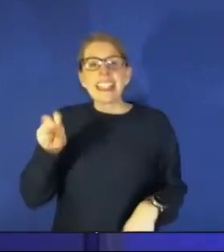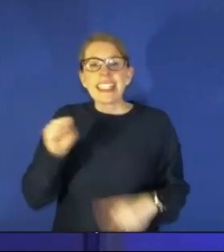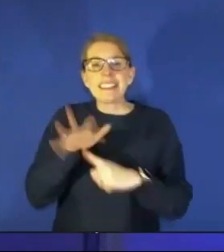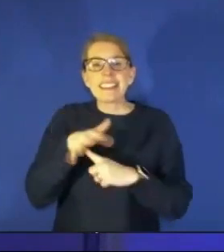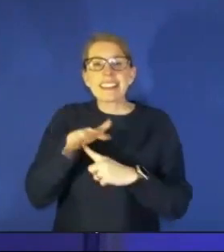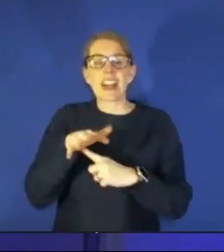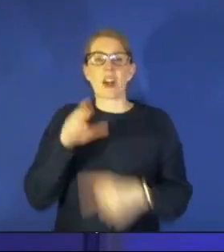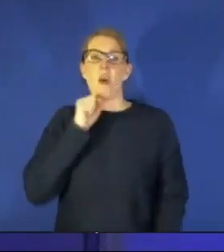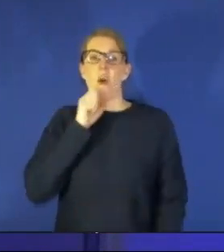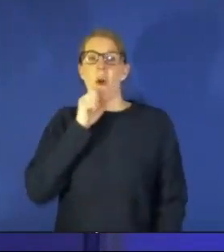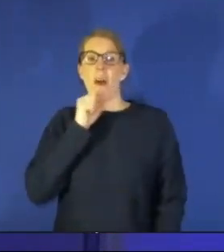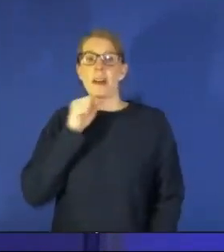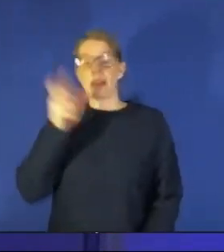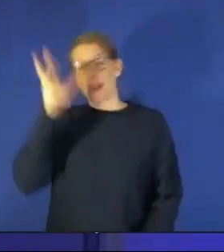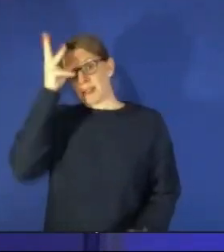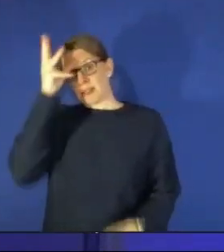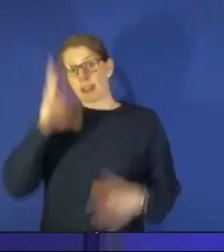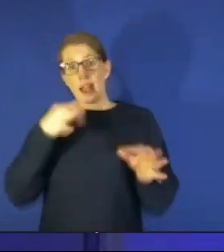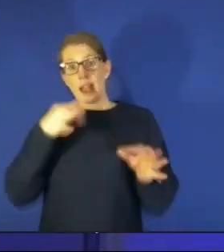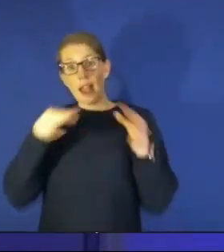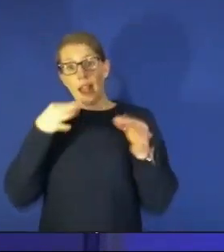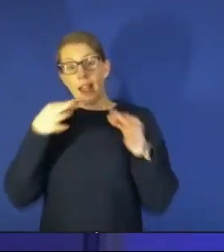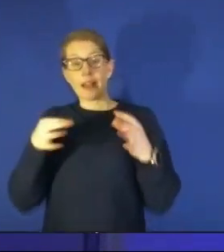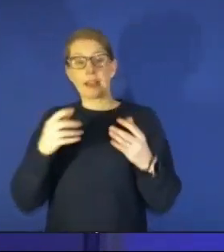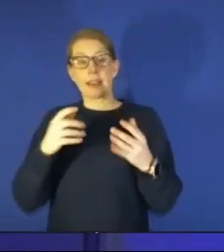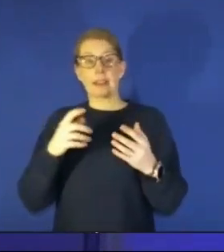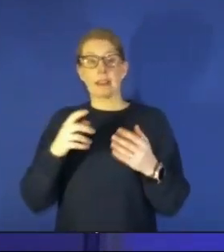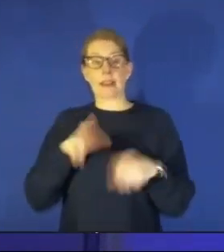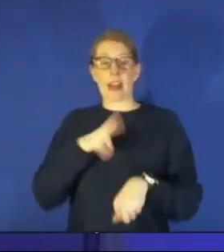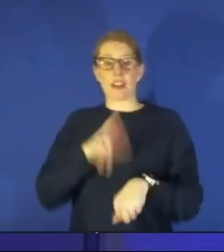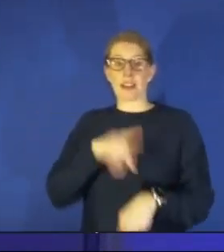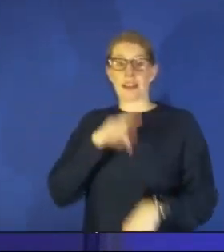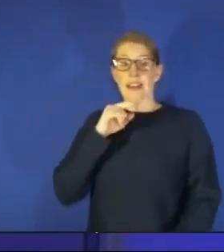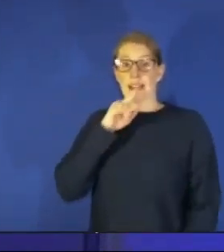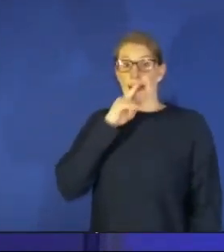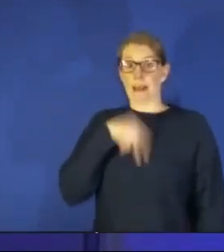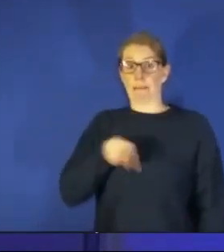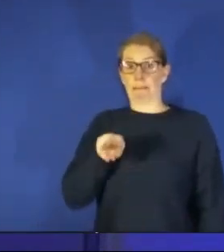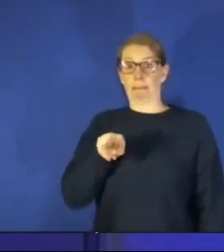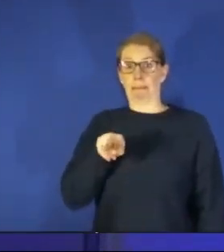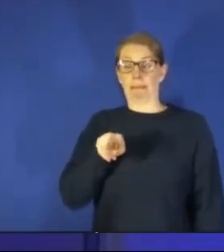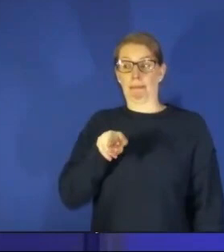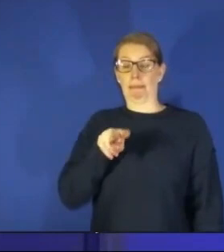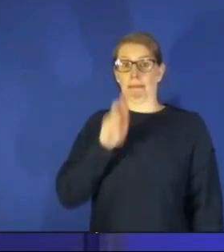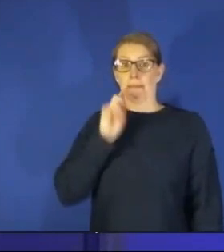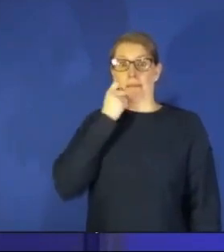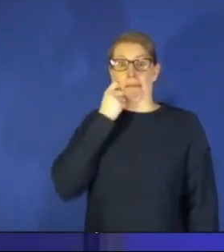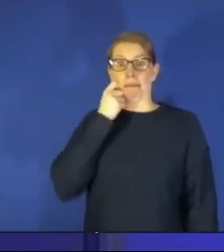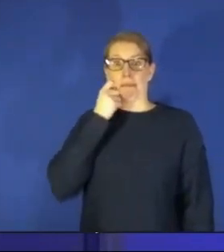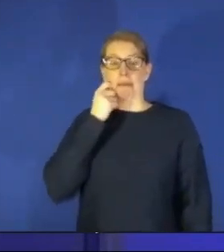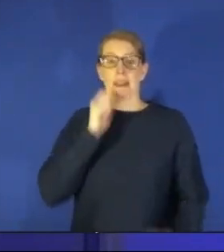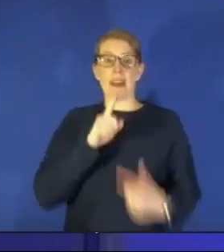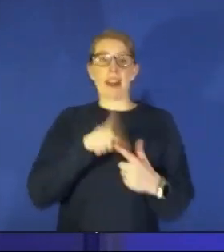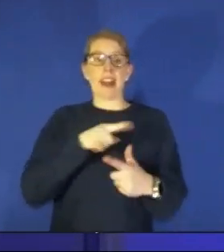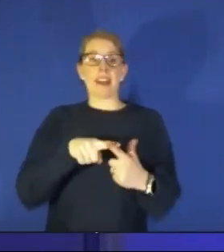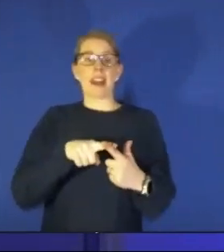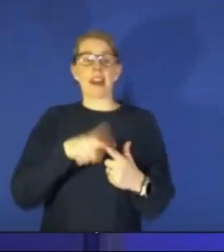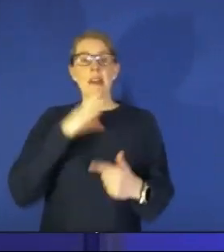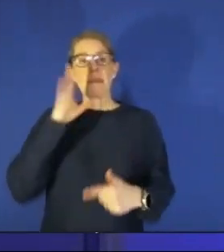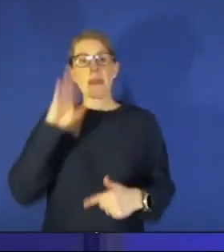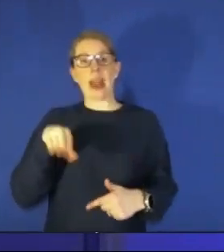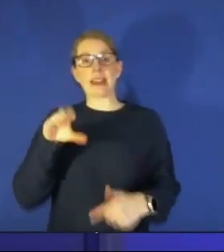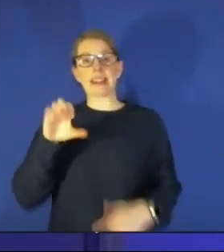because my dad would snack on them all the time. So naturally, you're a little kid, you're going, wow, this is great. And then the bad cereals back in the day when we didn't